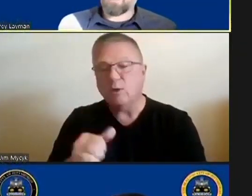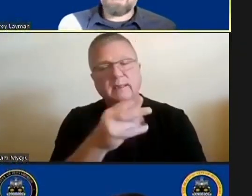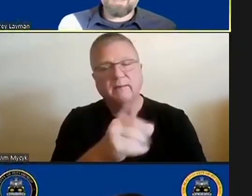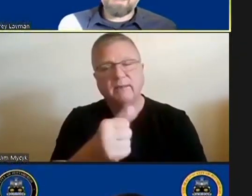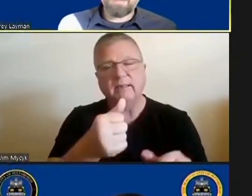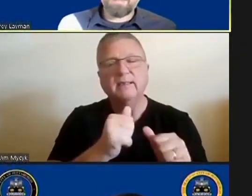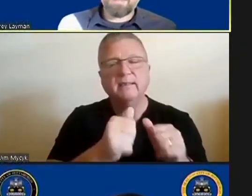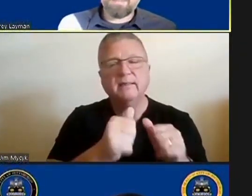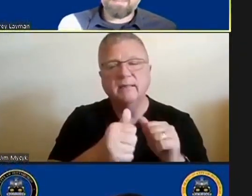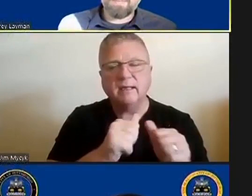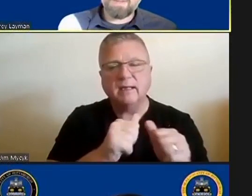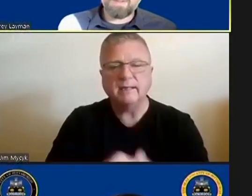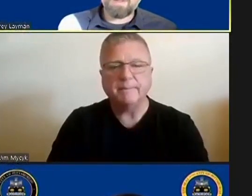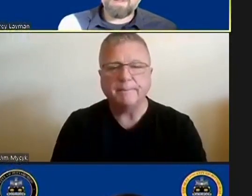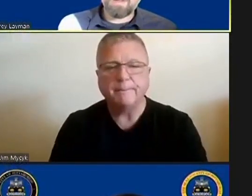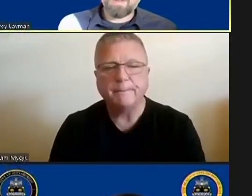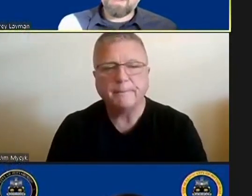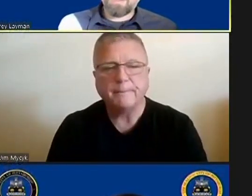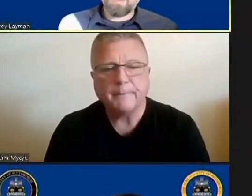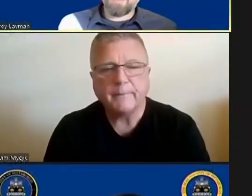slide.